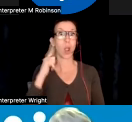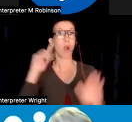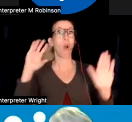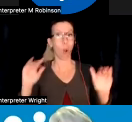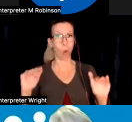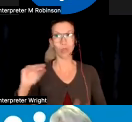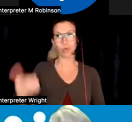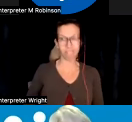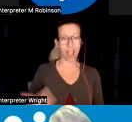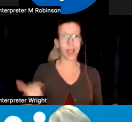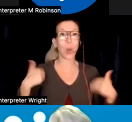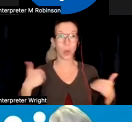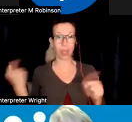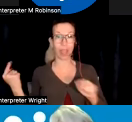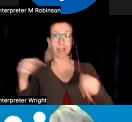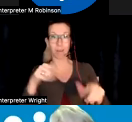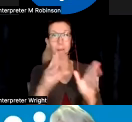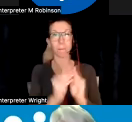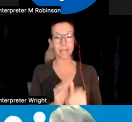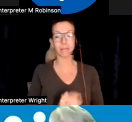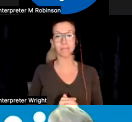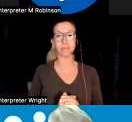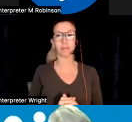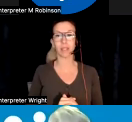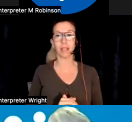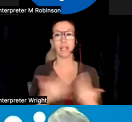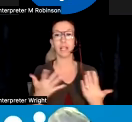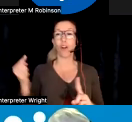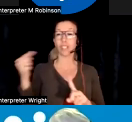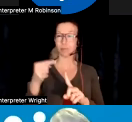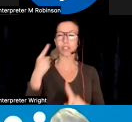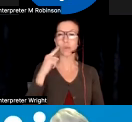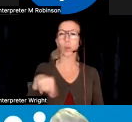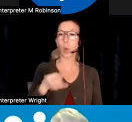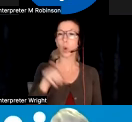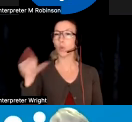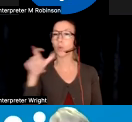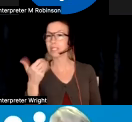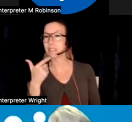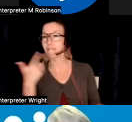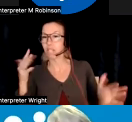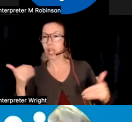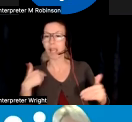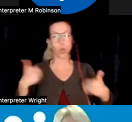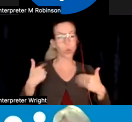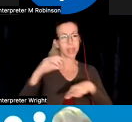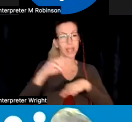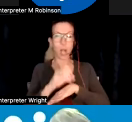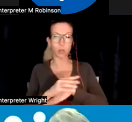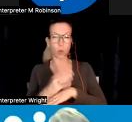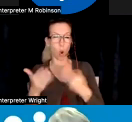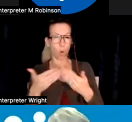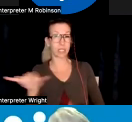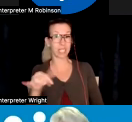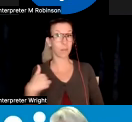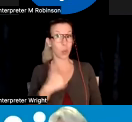table. So in particular, those folks that already said they have a youth council or similar entity, we're going to be